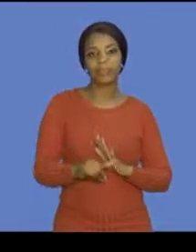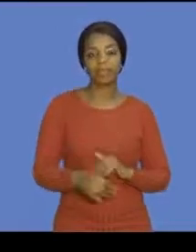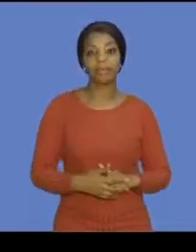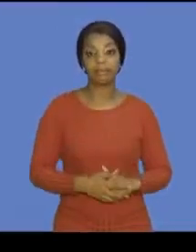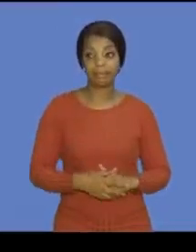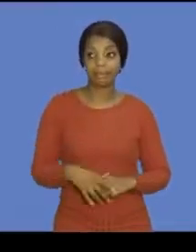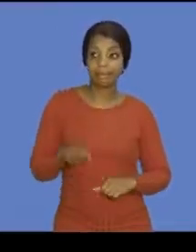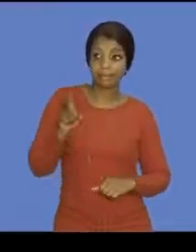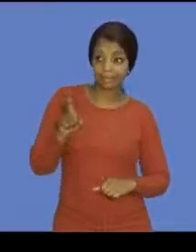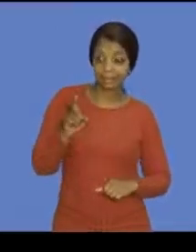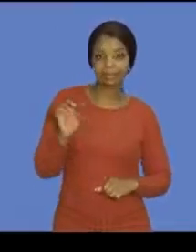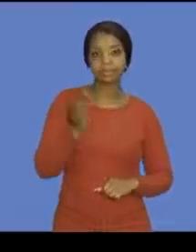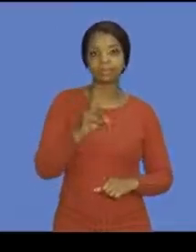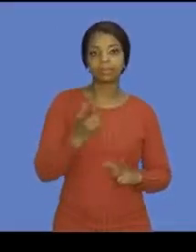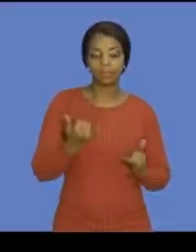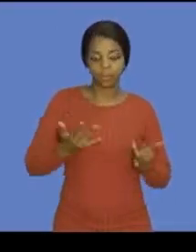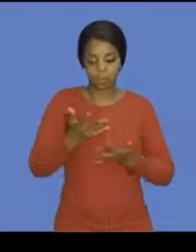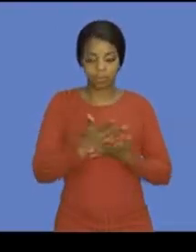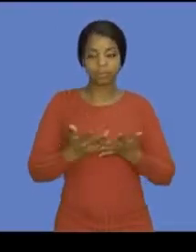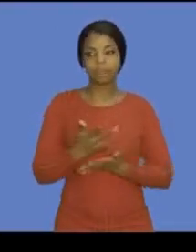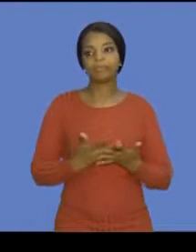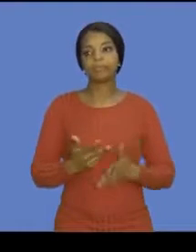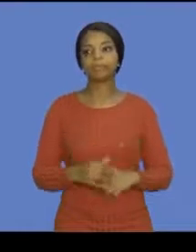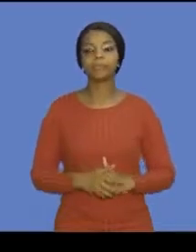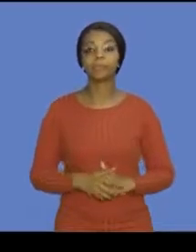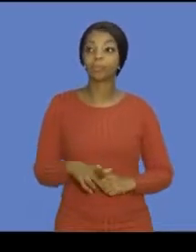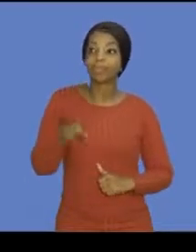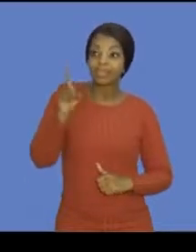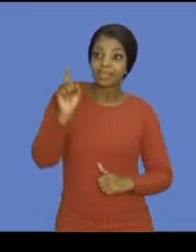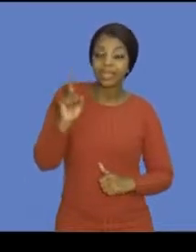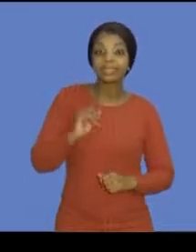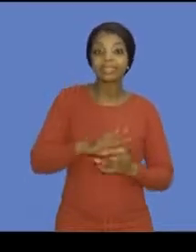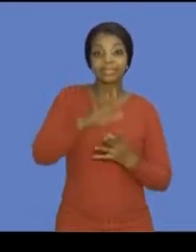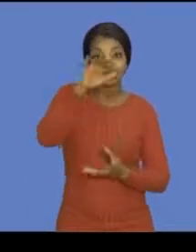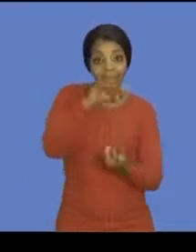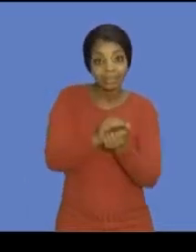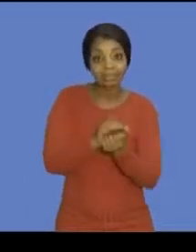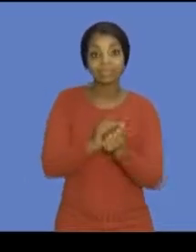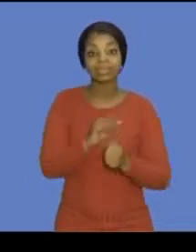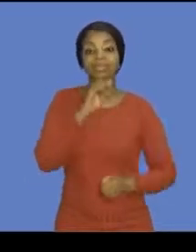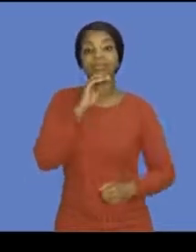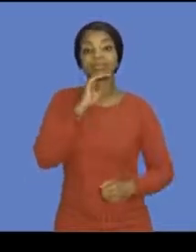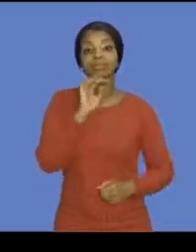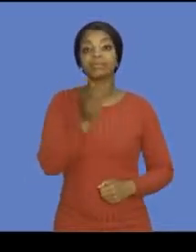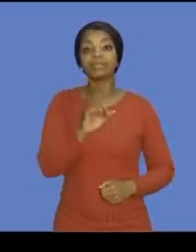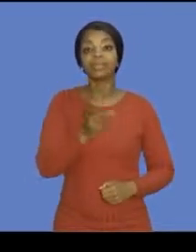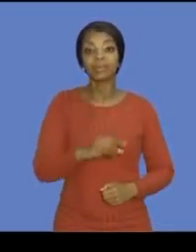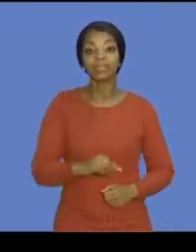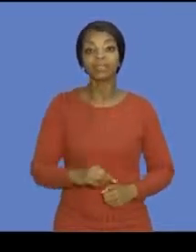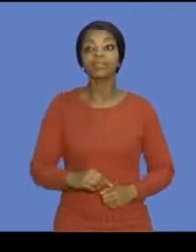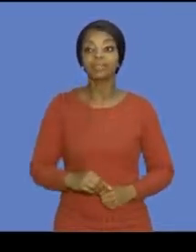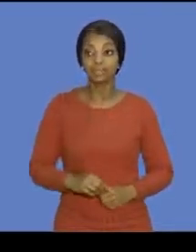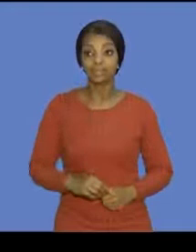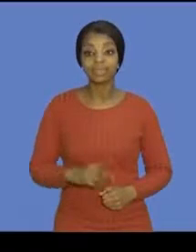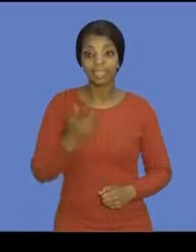much increase. And that's what we are talking about. If we summarize this, it actually then means that let's also